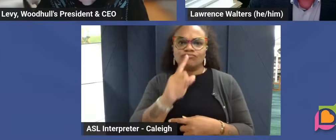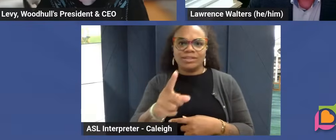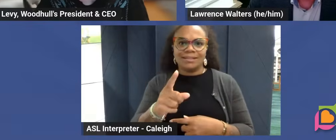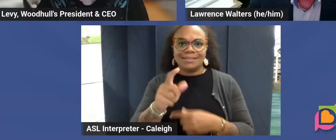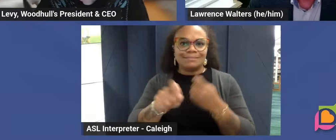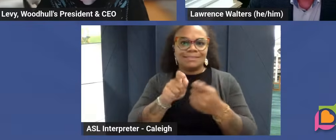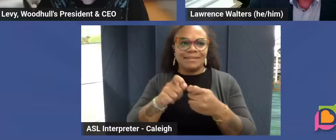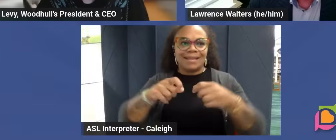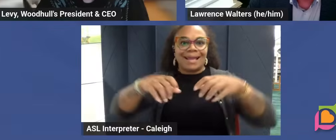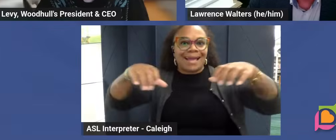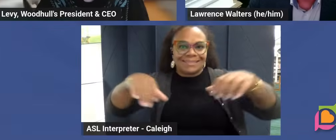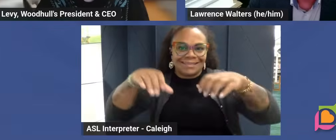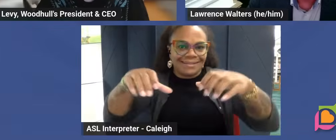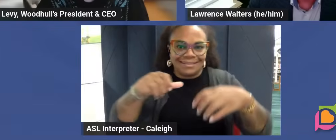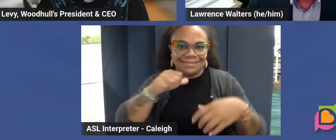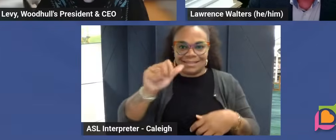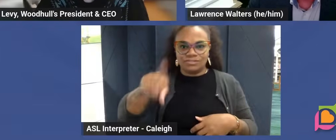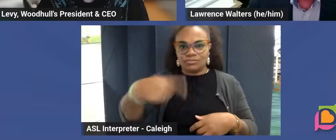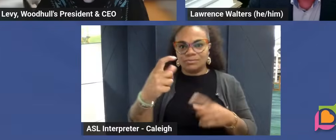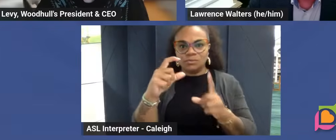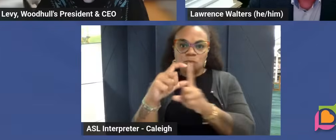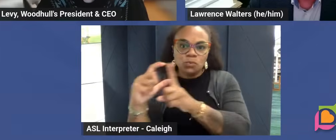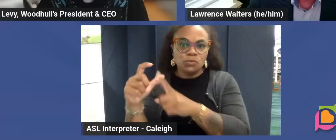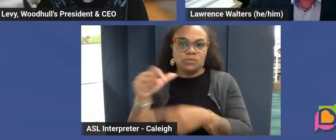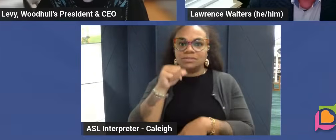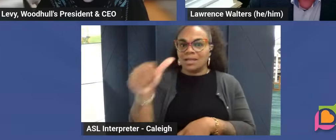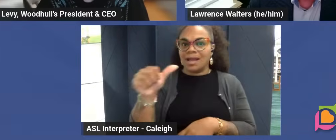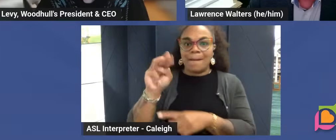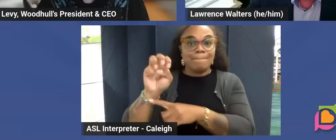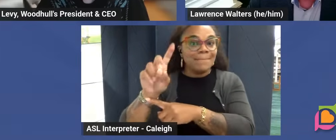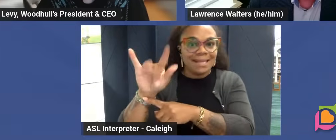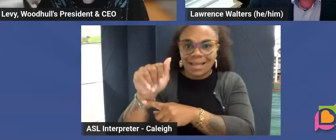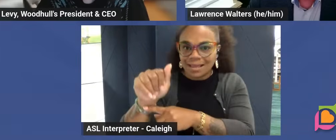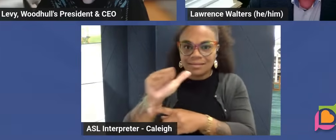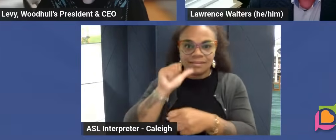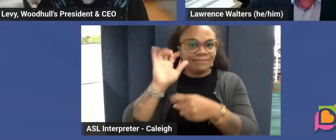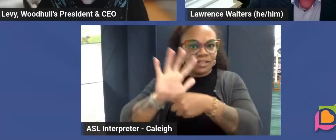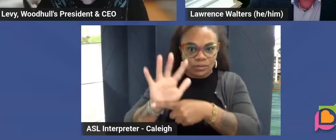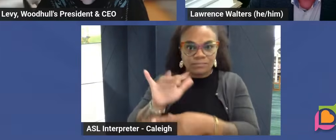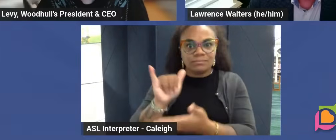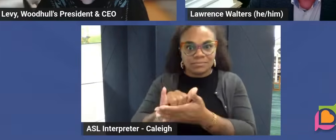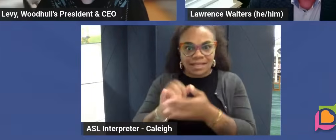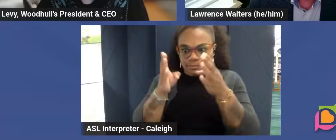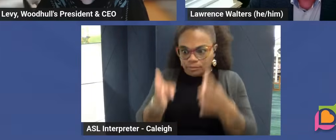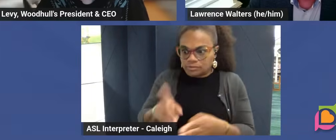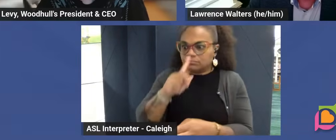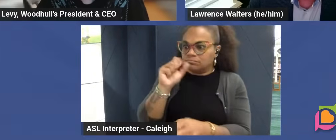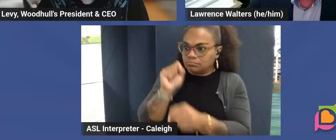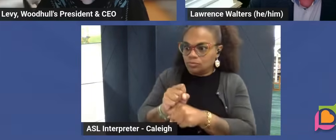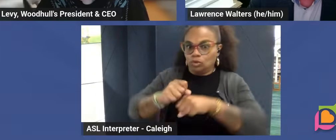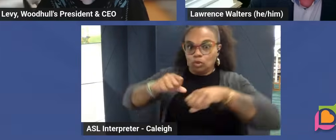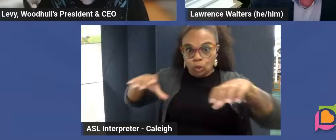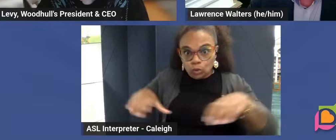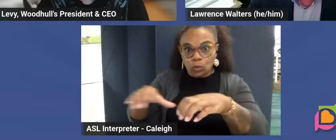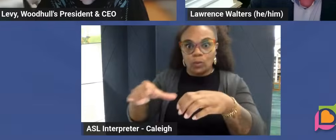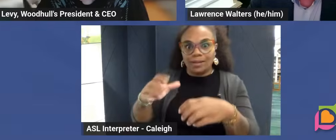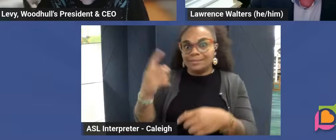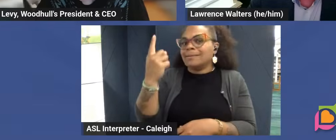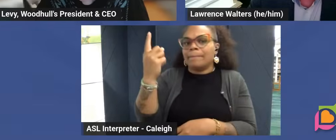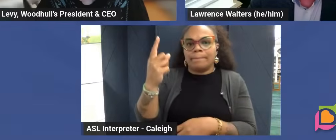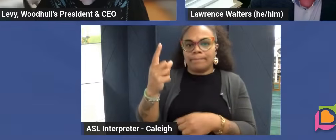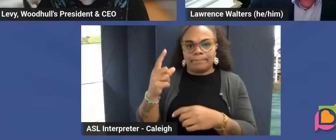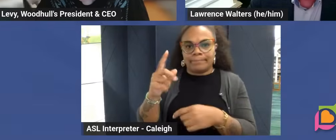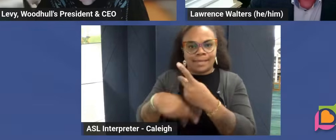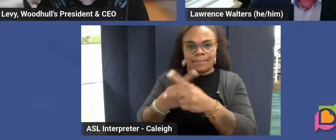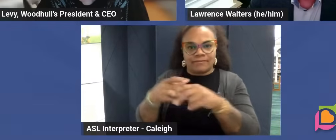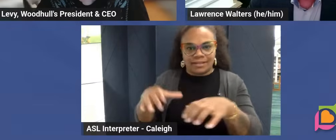a spoken word. It's not media. It's not a video. It's somebody going out and doing something, but with a clear intent